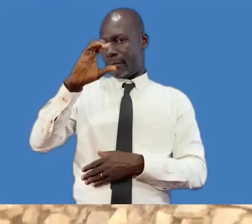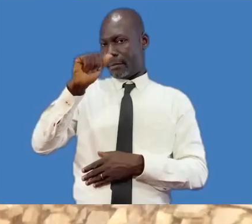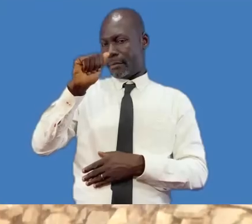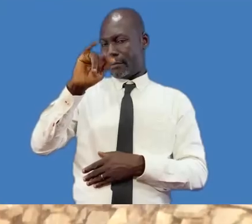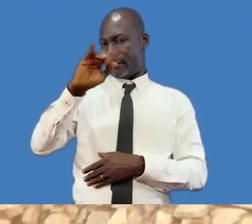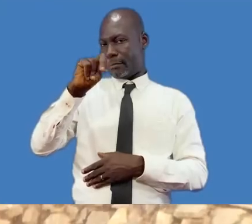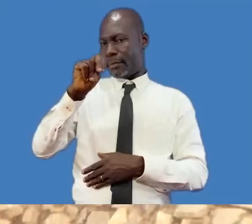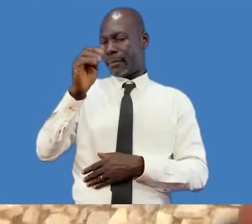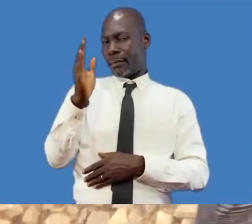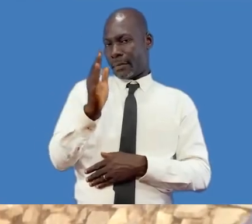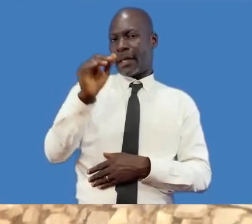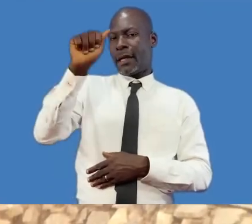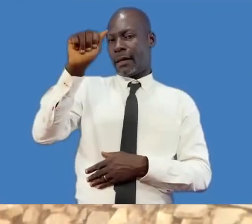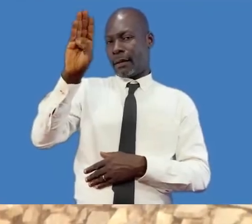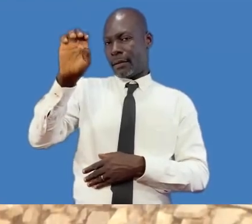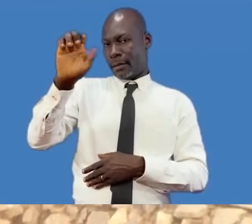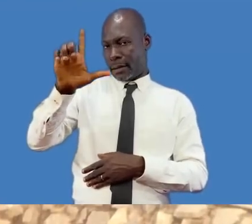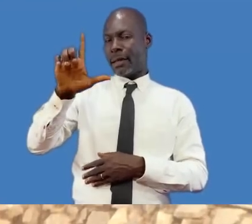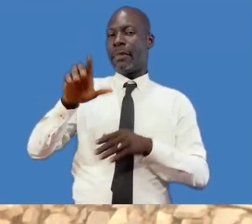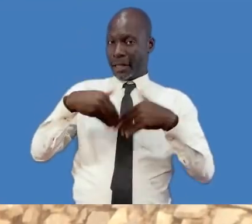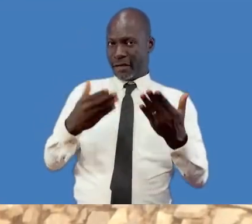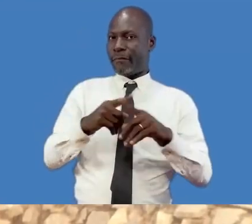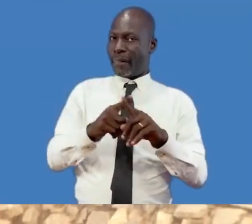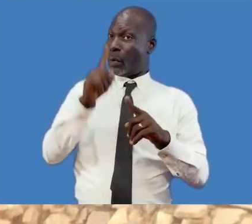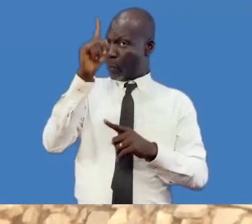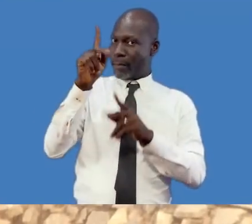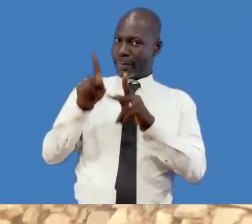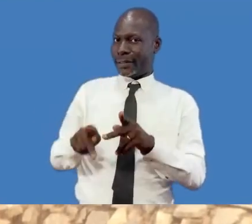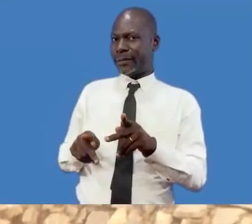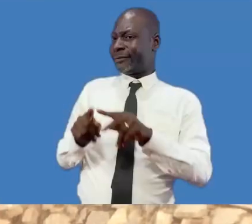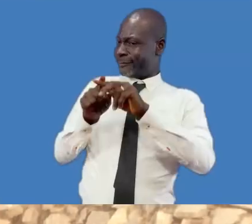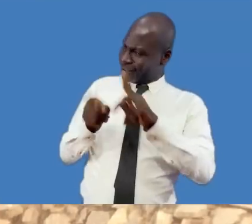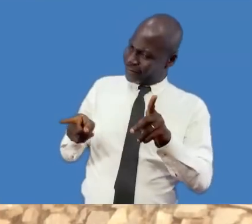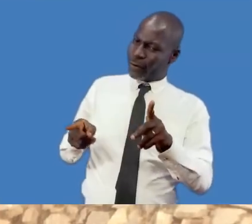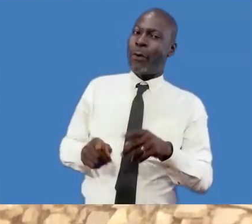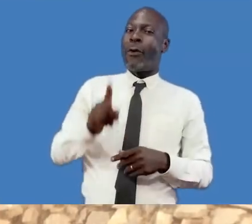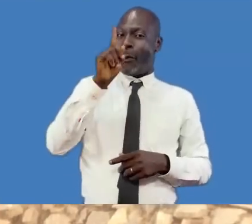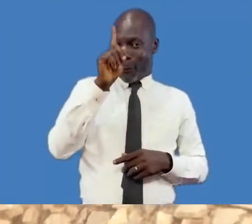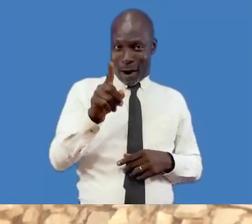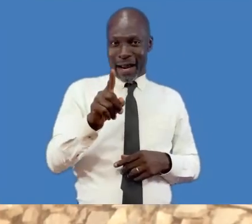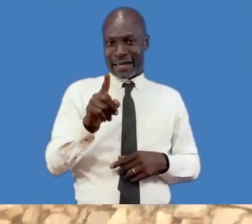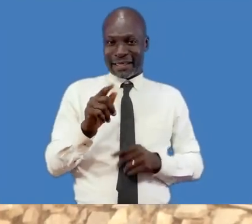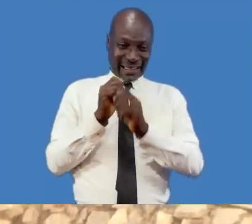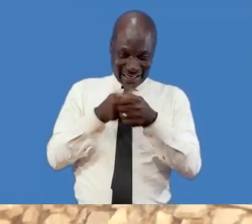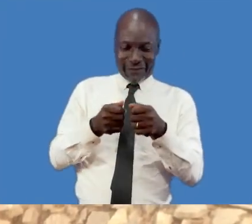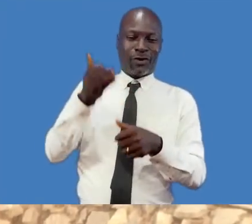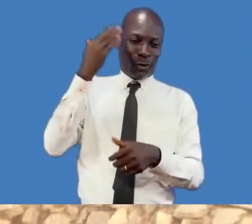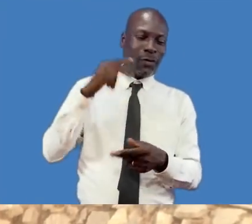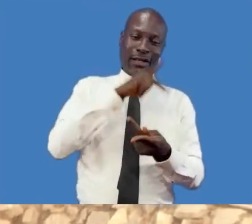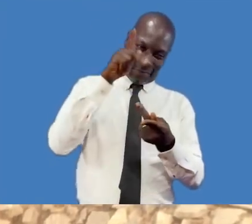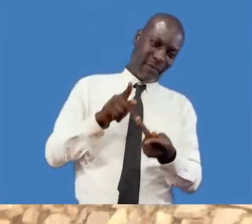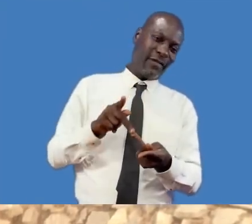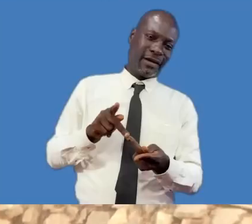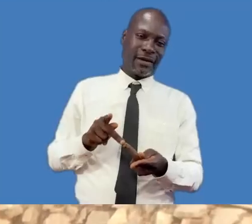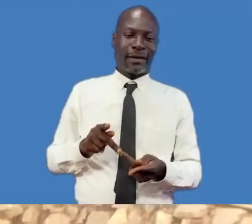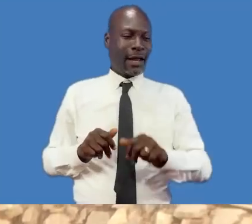man. Nemum na baako de ye excellent. Na obaako de ye excellent. Na ko